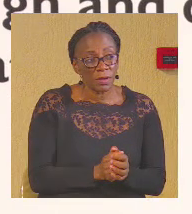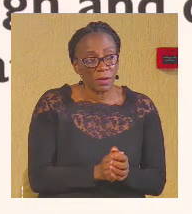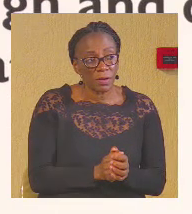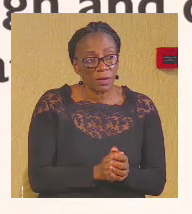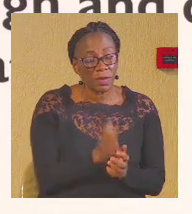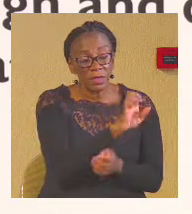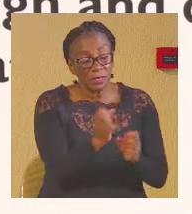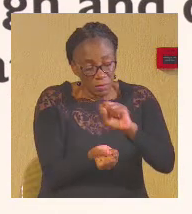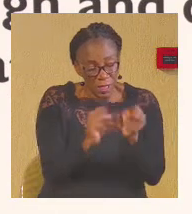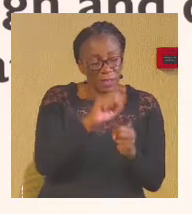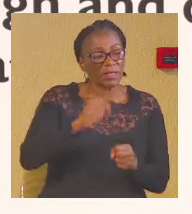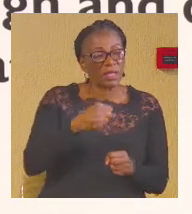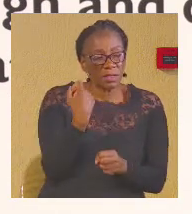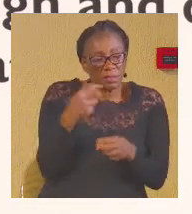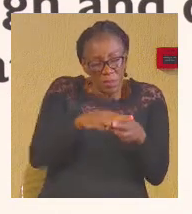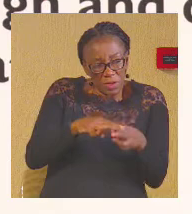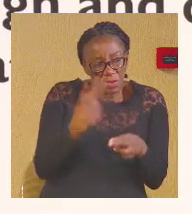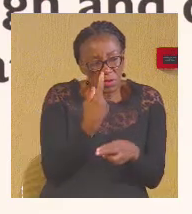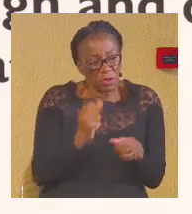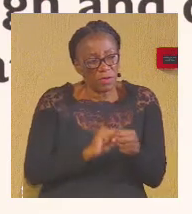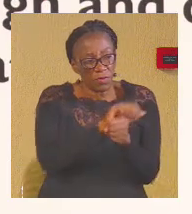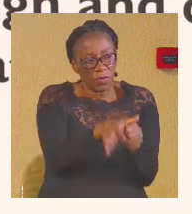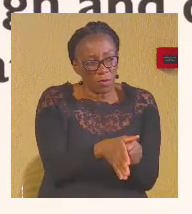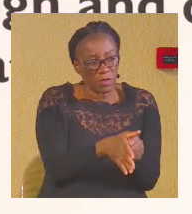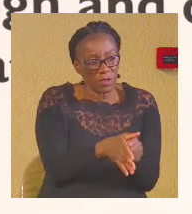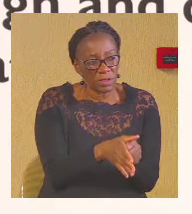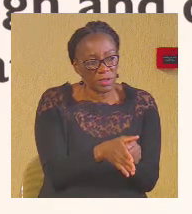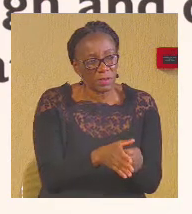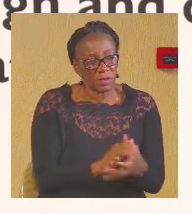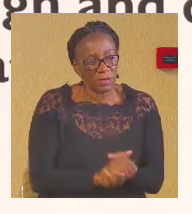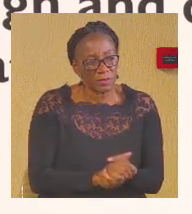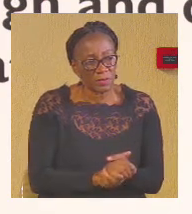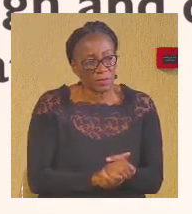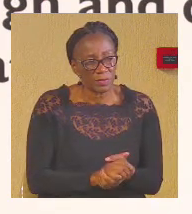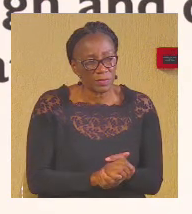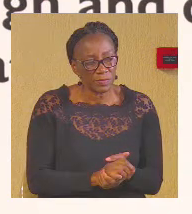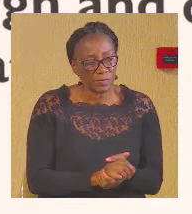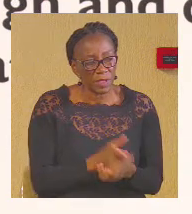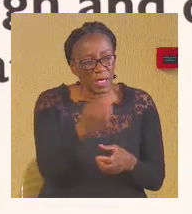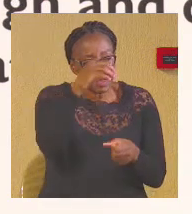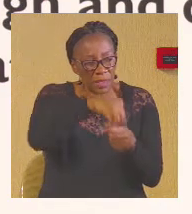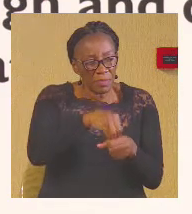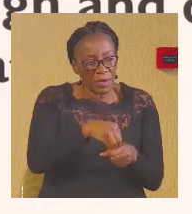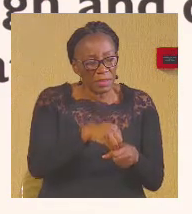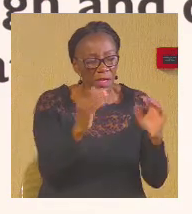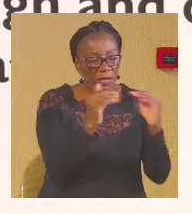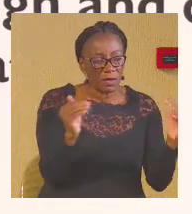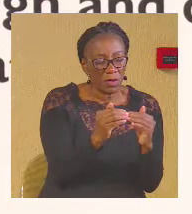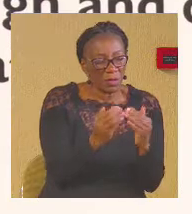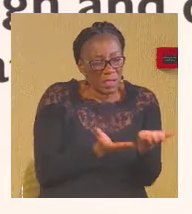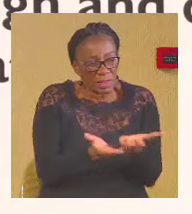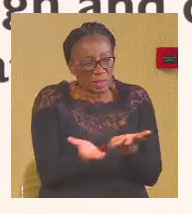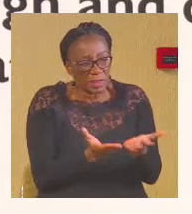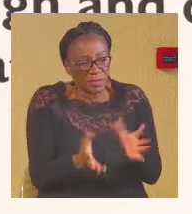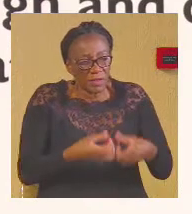through that phase and that disinfectant has been done. Obviously, it has partly impacted in terms of our referral systems, but